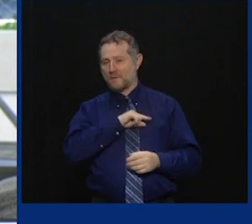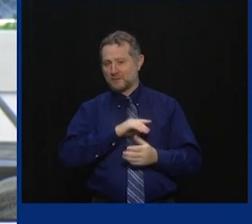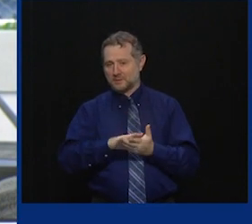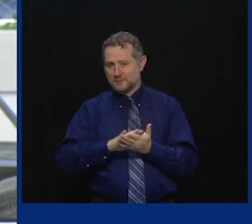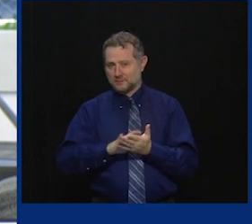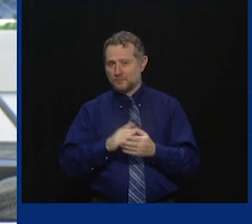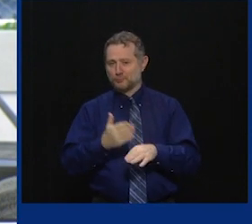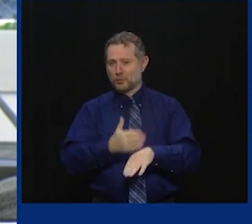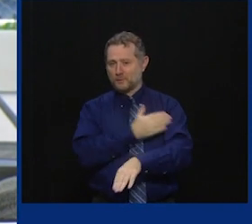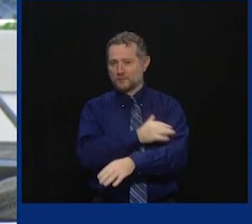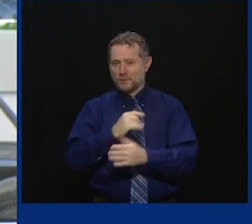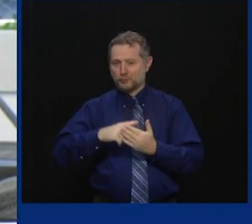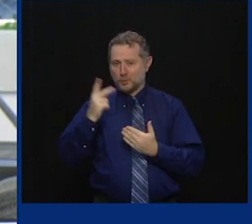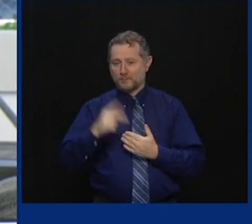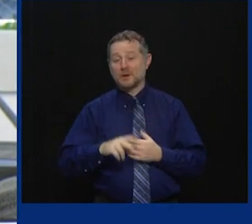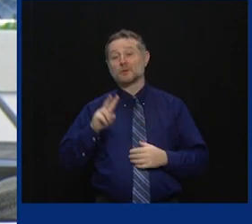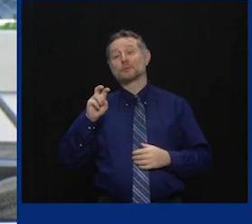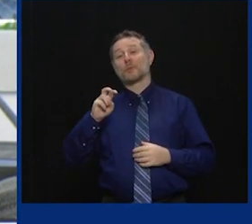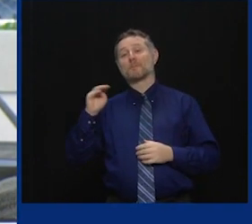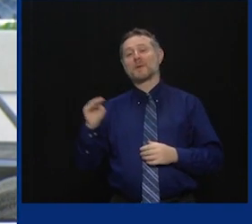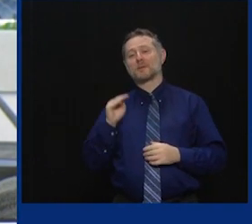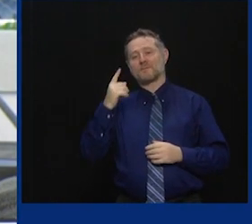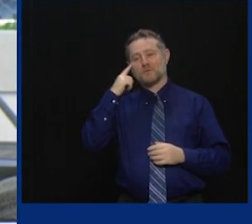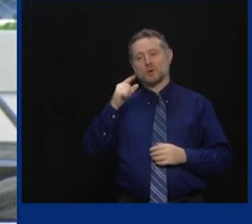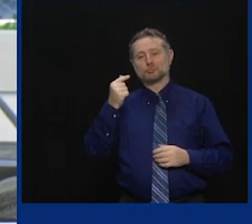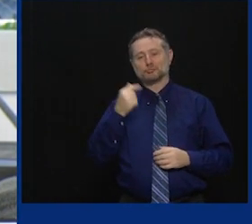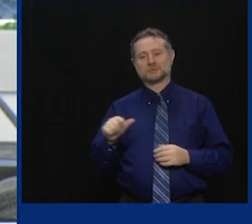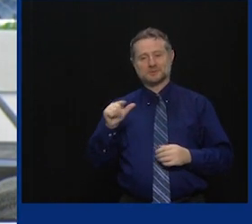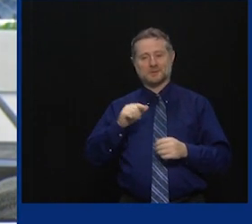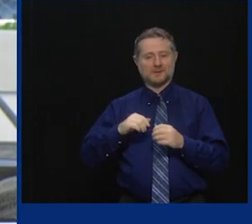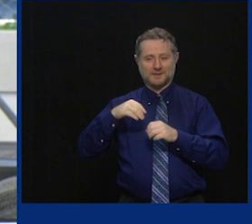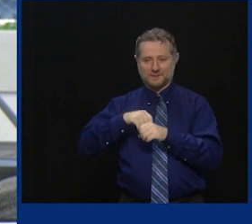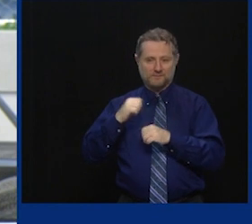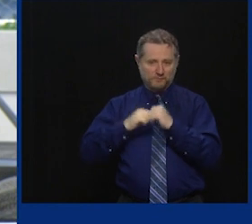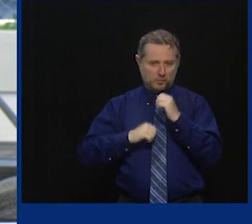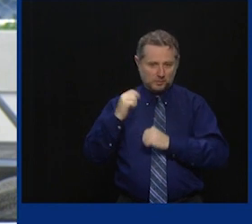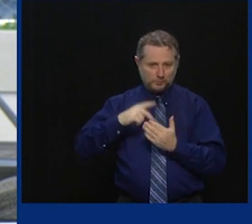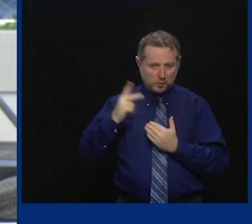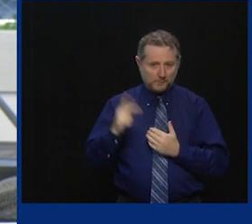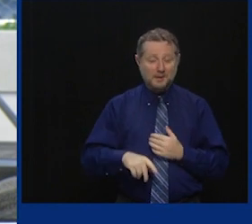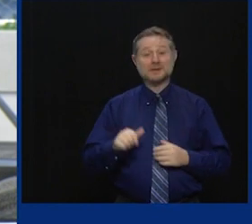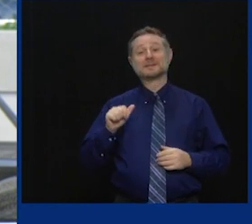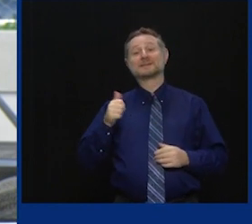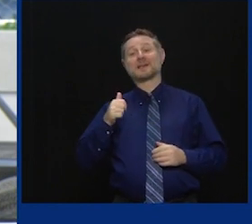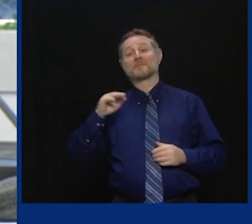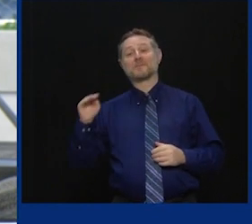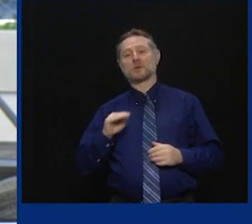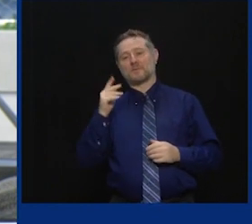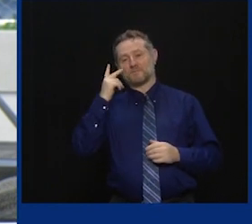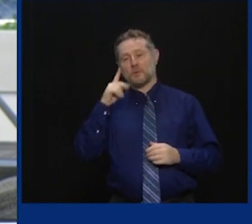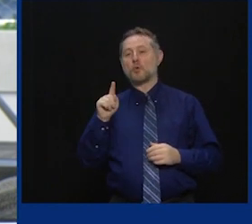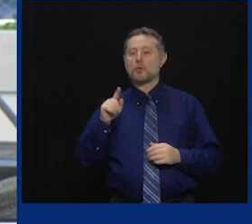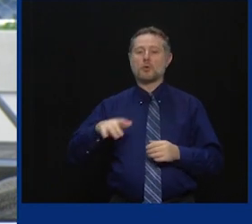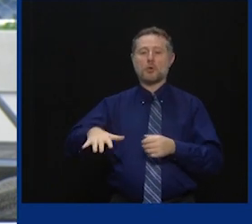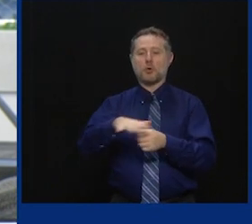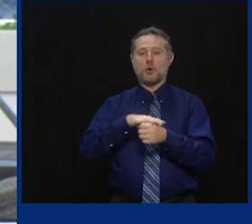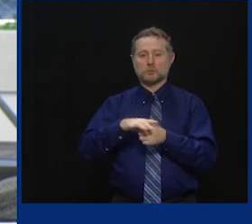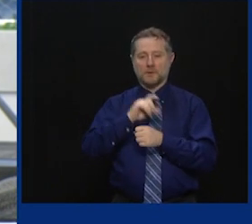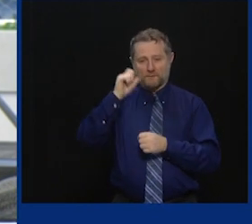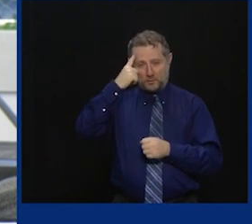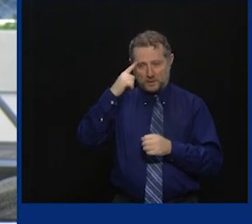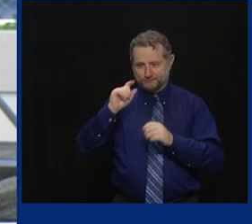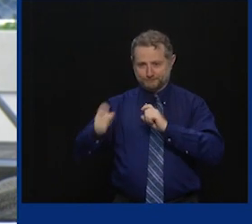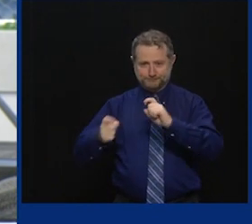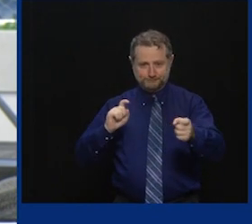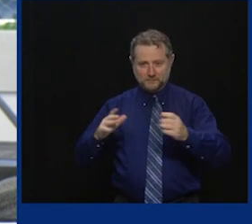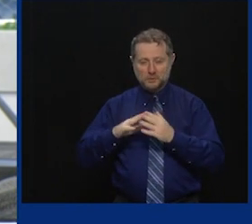Green Infrastructure Grant Program, and $10 million for an expanded asset management program for local government. So projects like the Bowery Bay